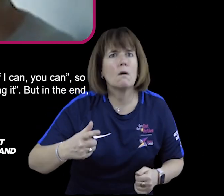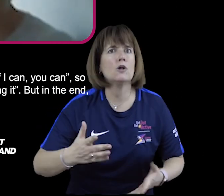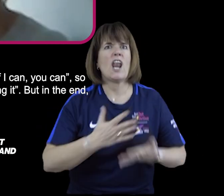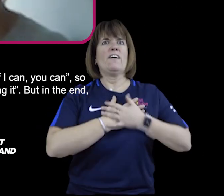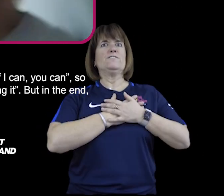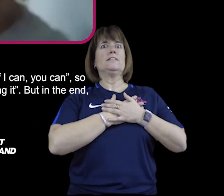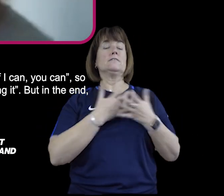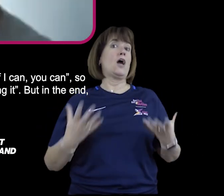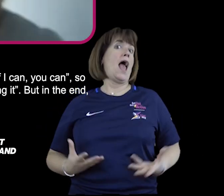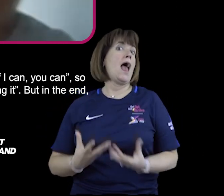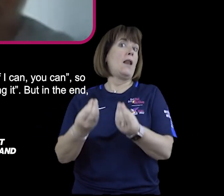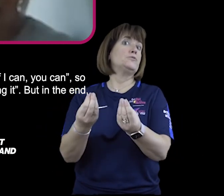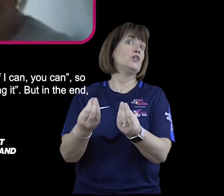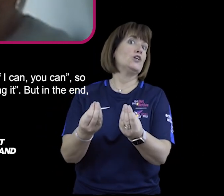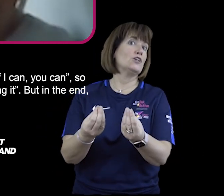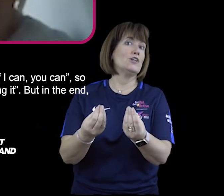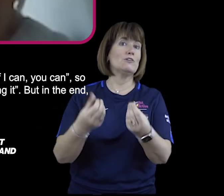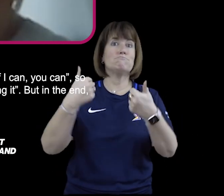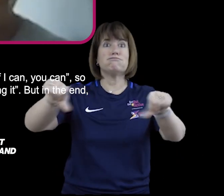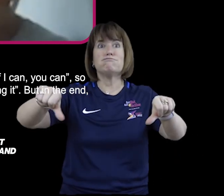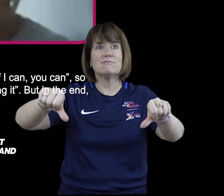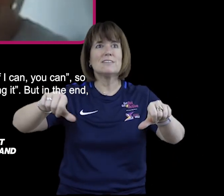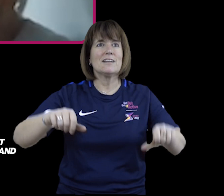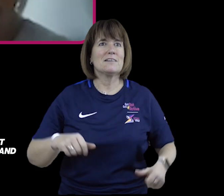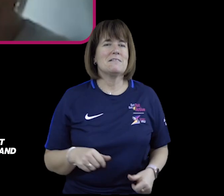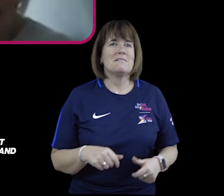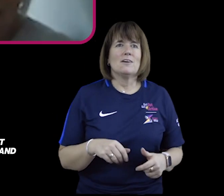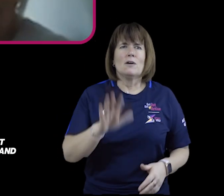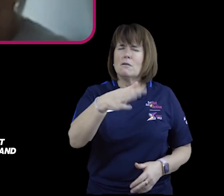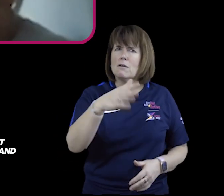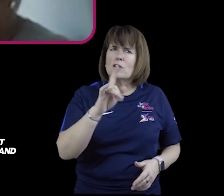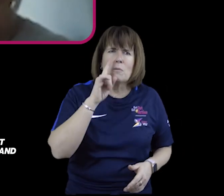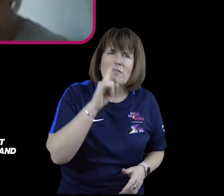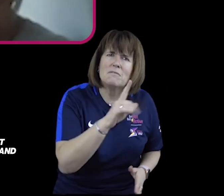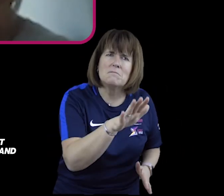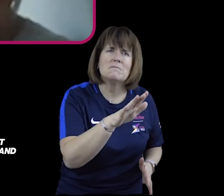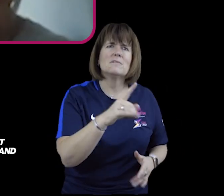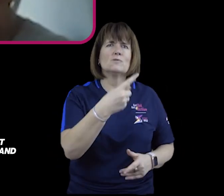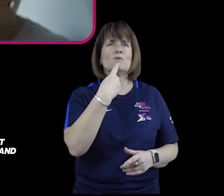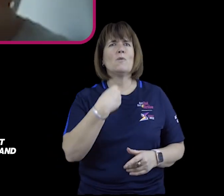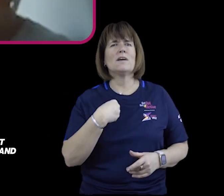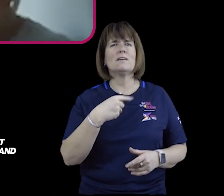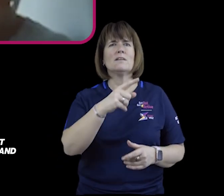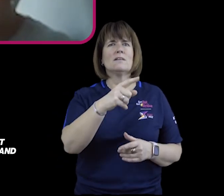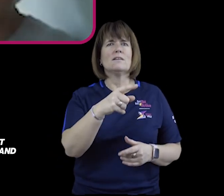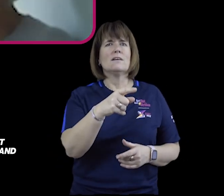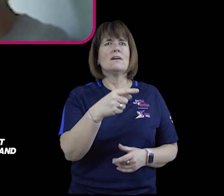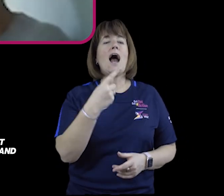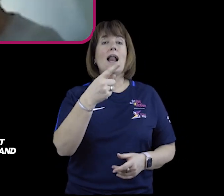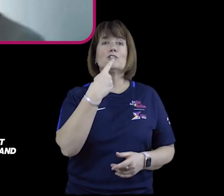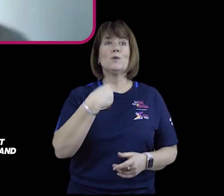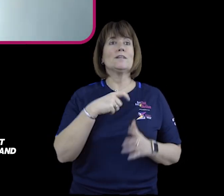and she does it, and she loves it. So, and it's helped her. And it'll be funny, Allyson, if you told me to do something, I'd do it.